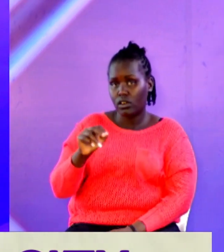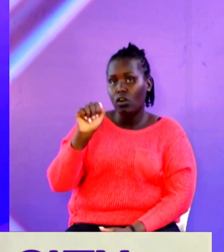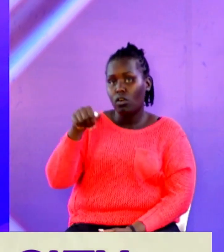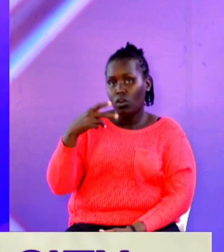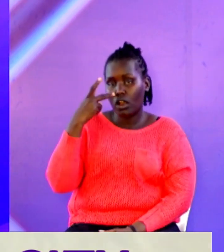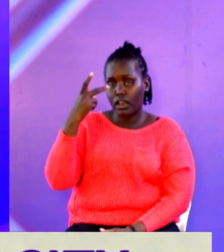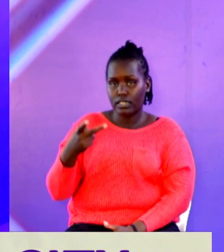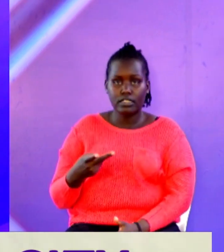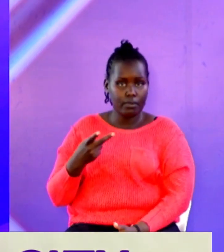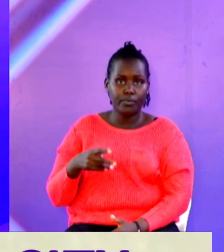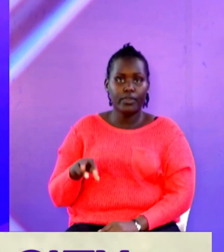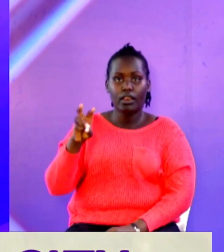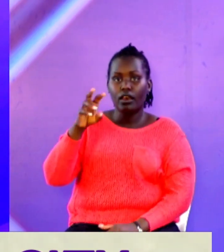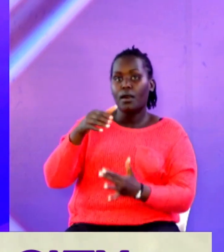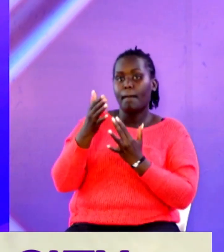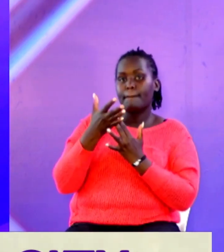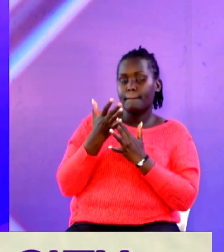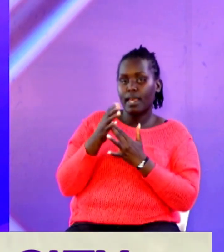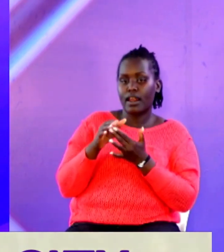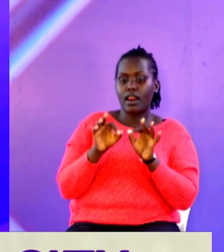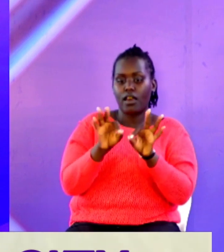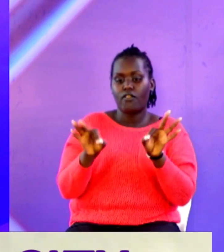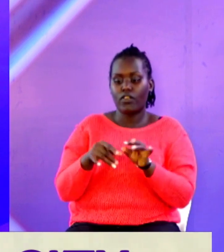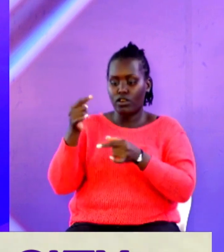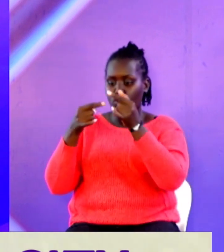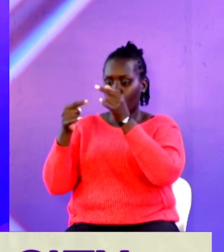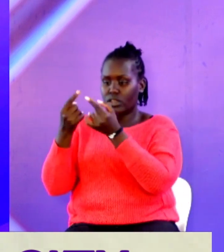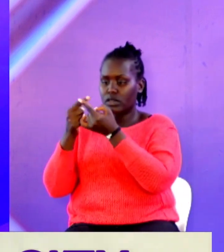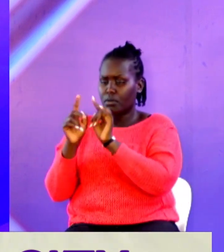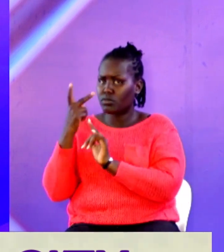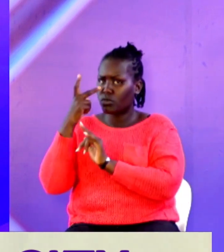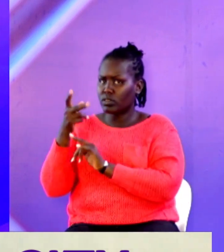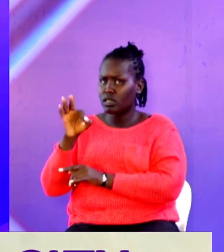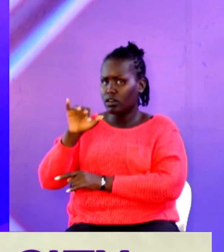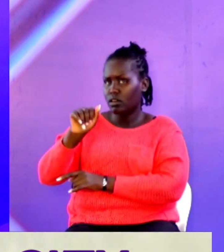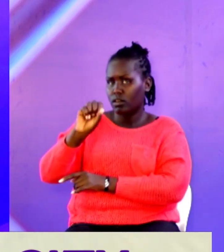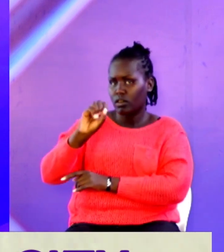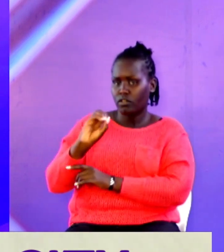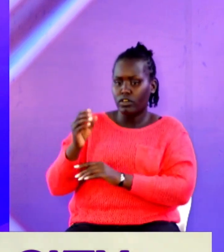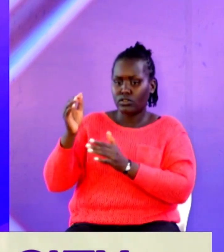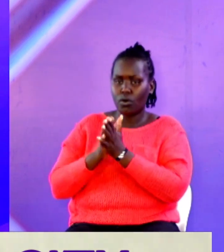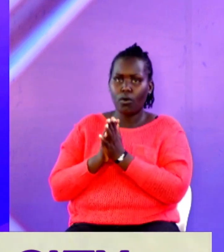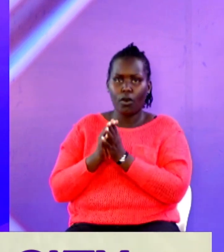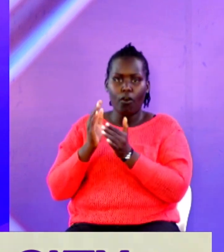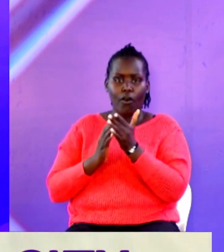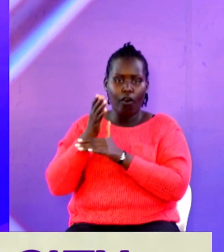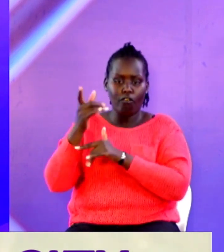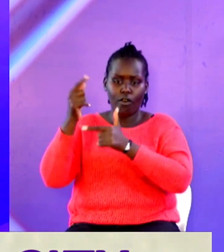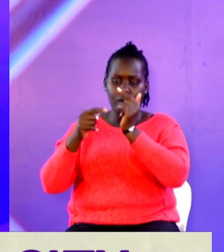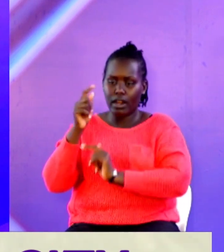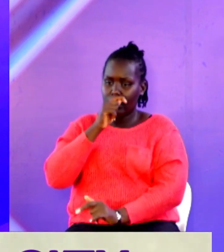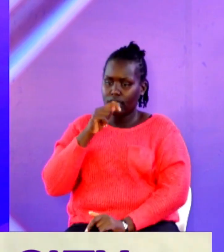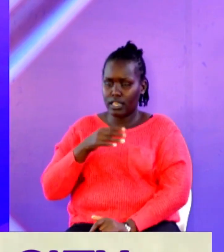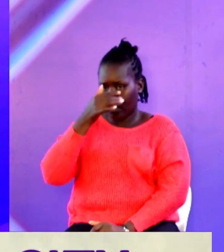we say the midfield is the one that wins the game. So do you see Burkina Faso overpowering Tanzania because of the